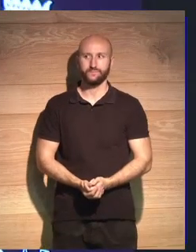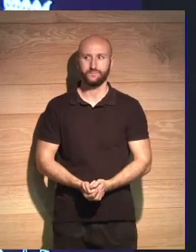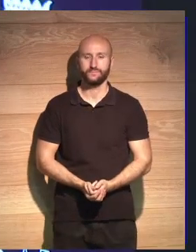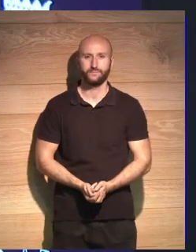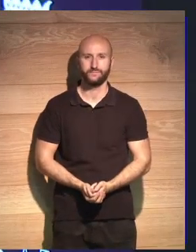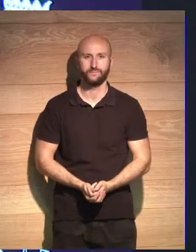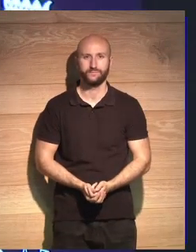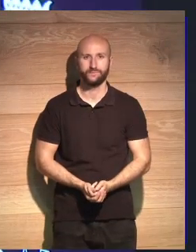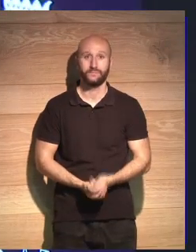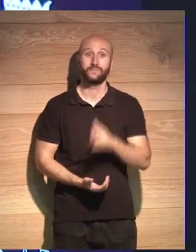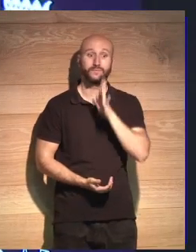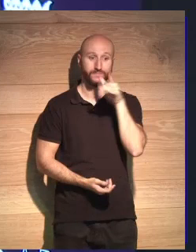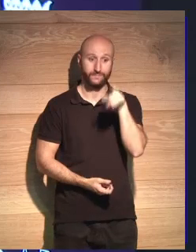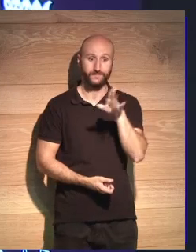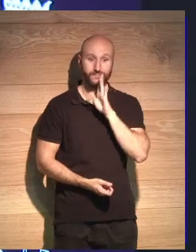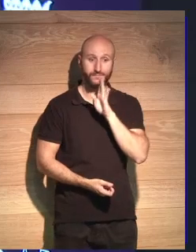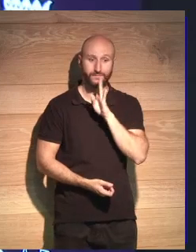In this line also,